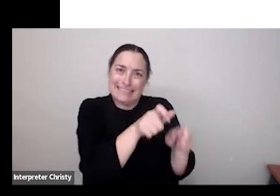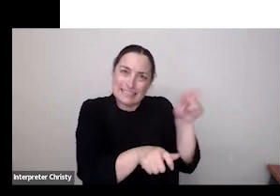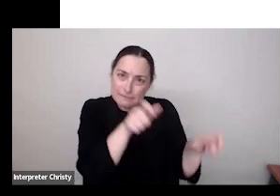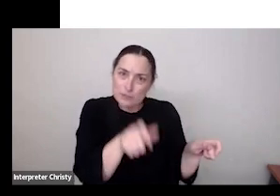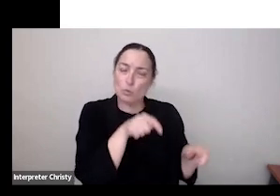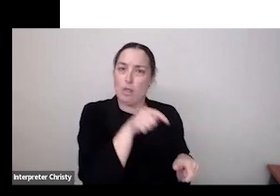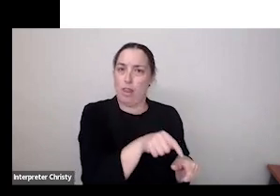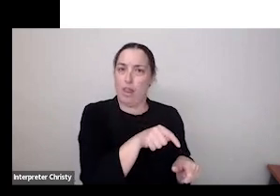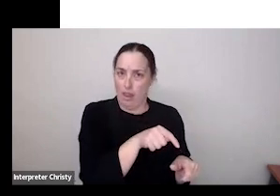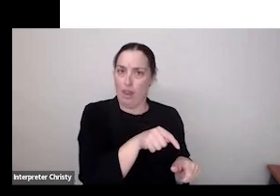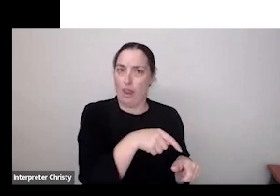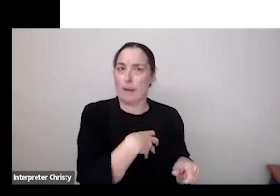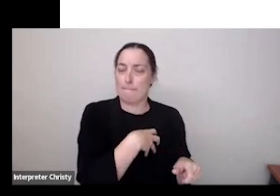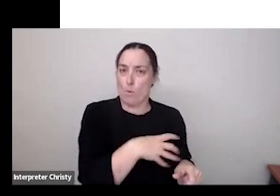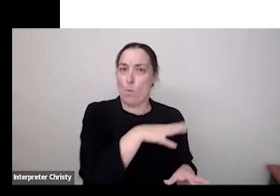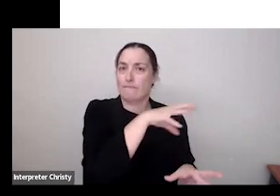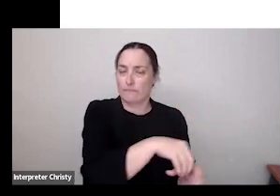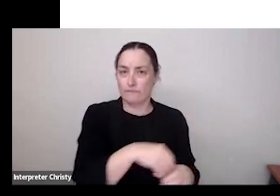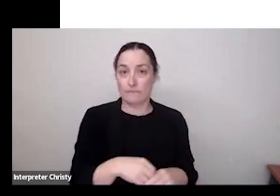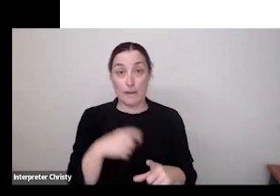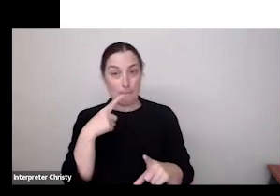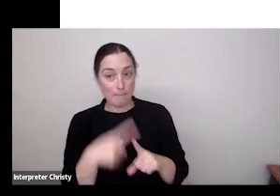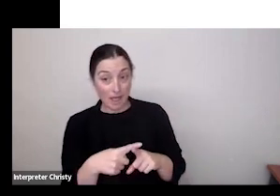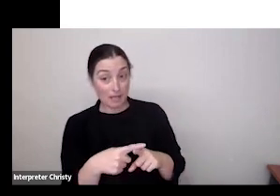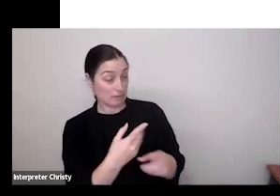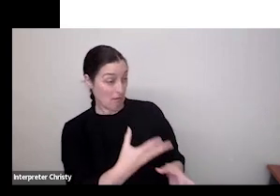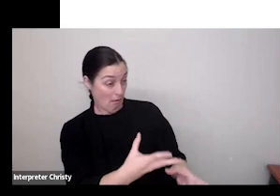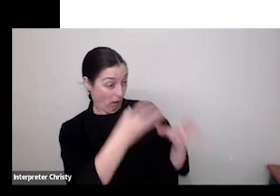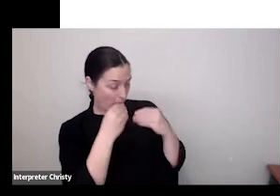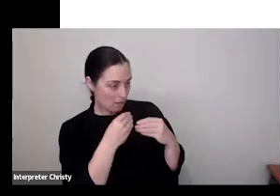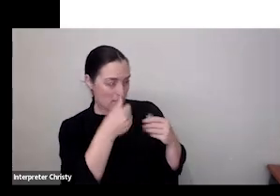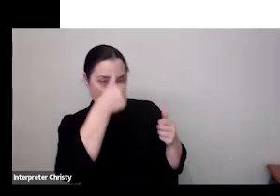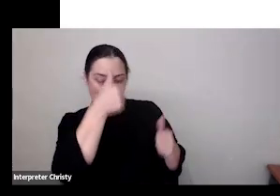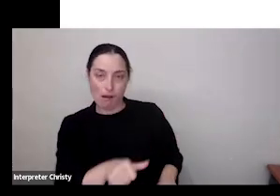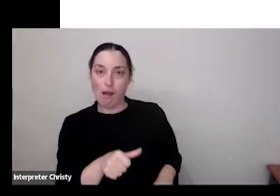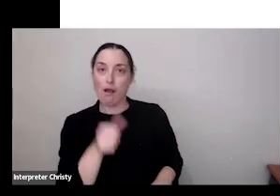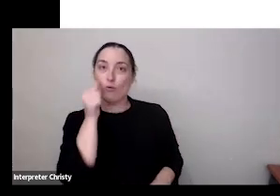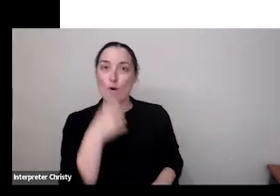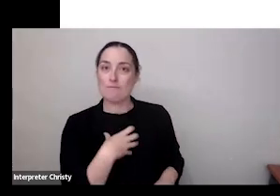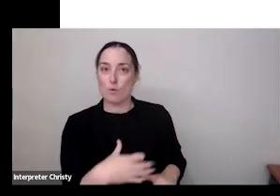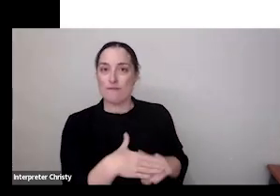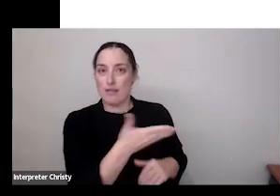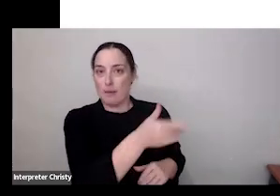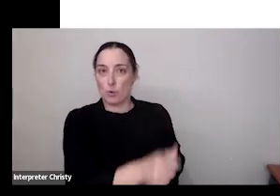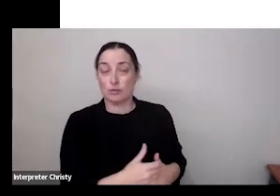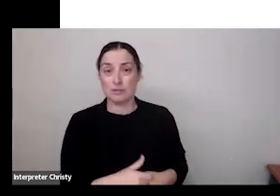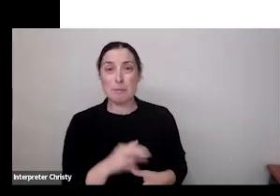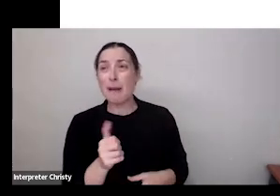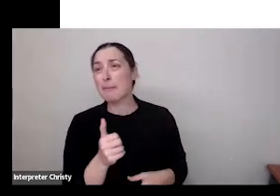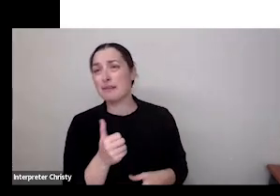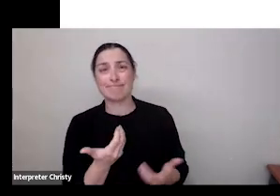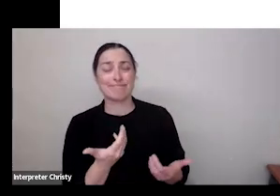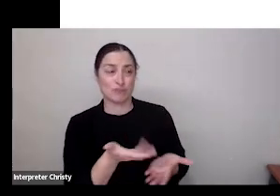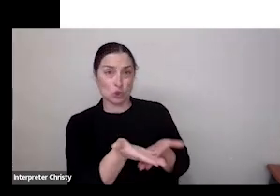about the individuals that they support in 20-minute conversations than they had in sometimes 5 months, 3 years,